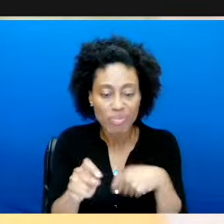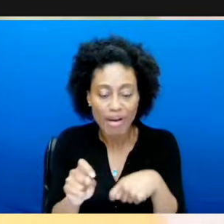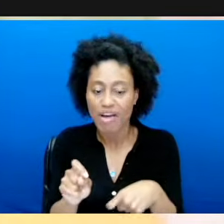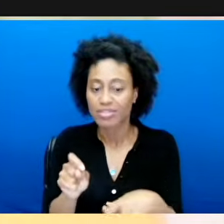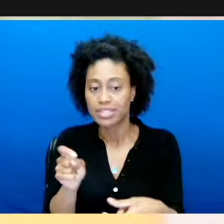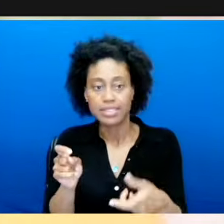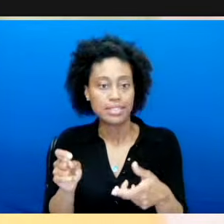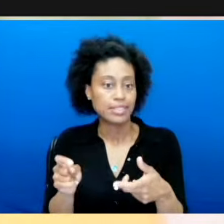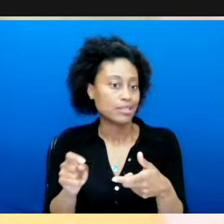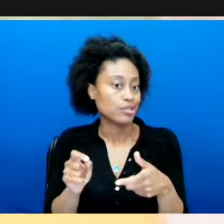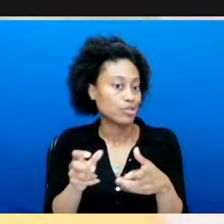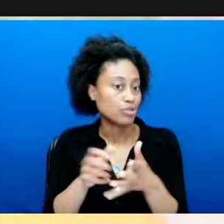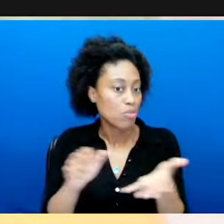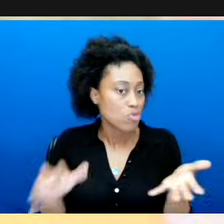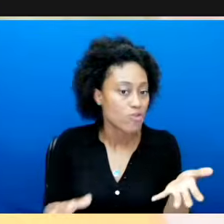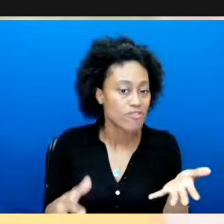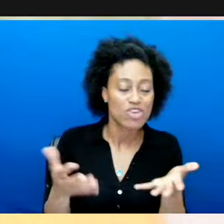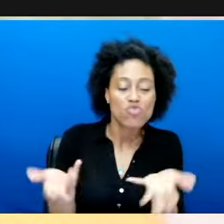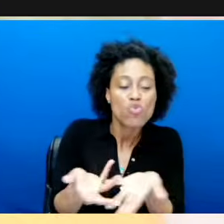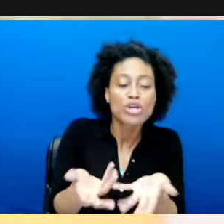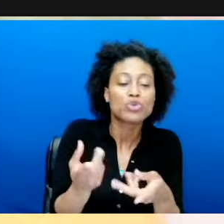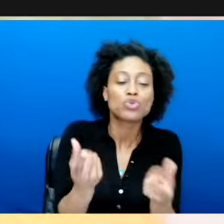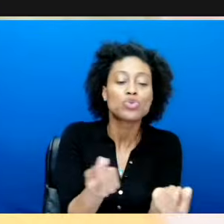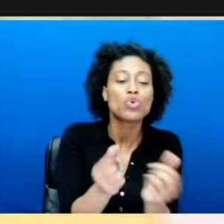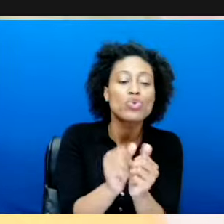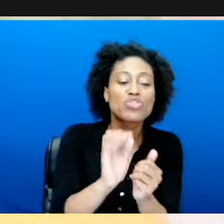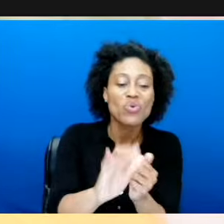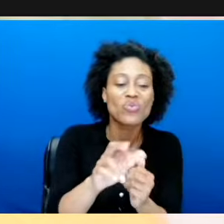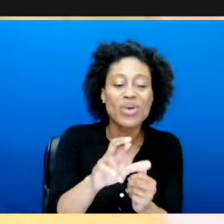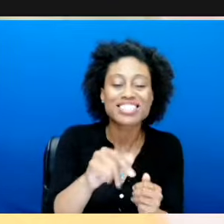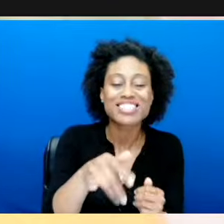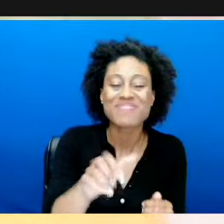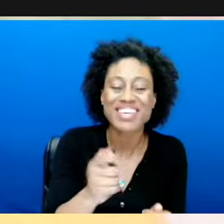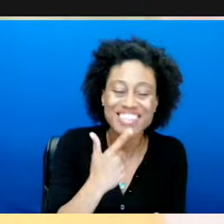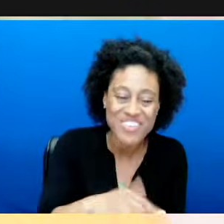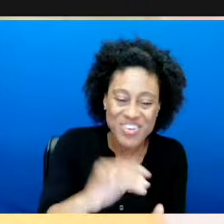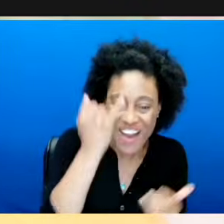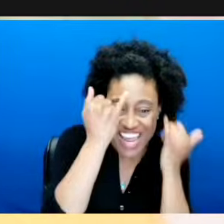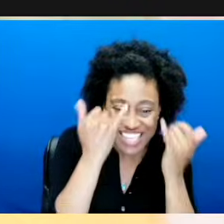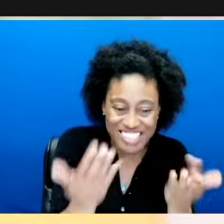in? Let's hear your thoughts. Let's hear your ideas.